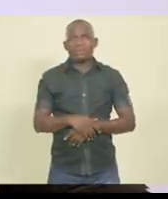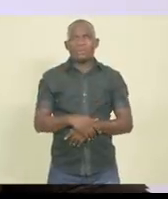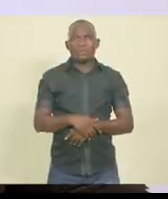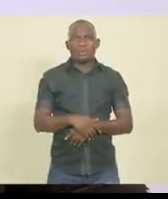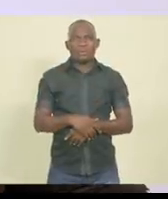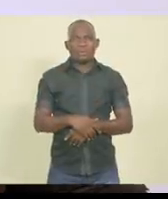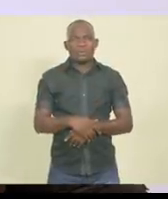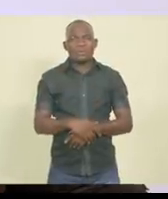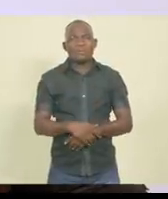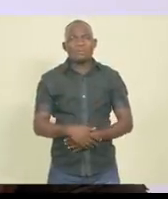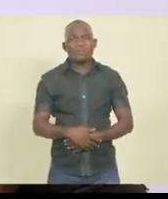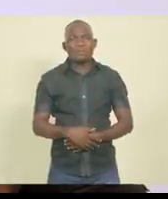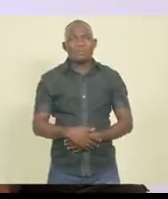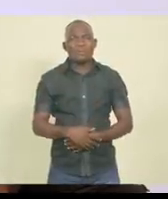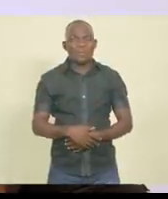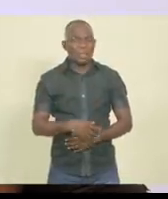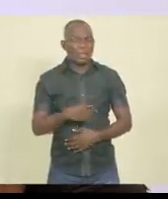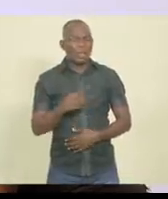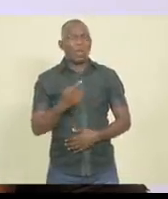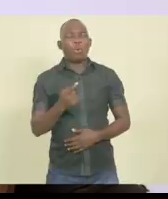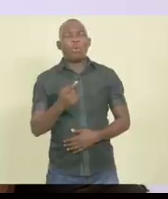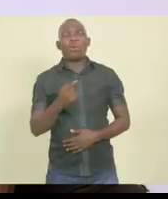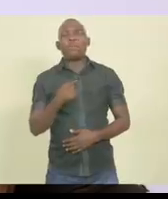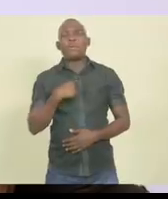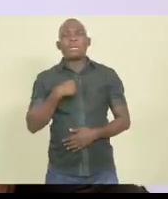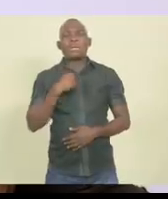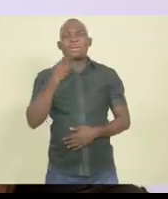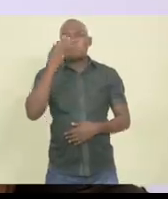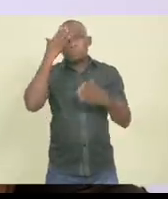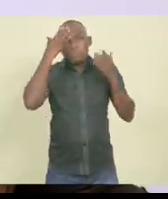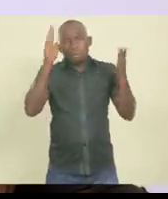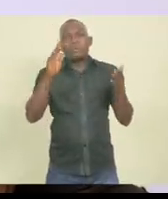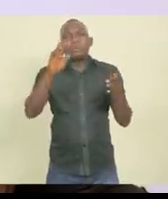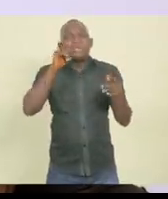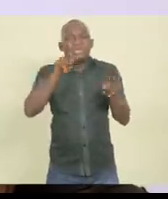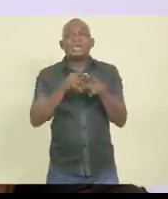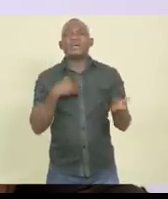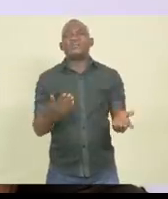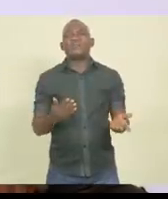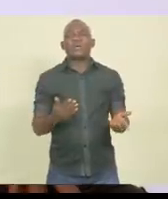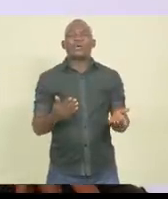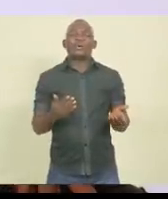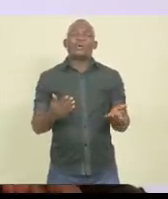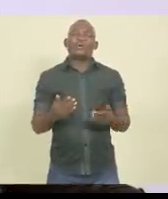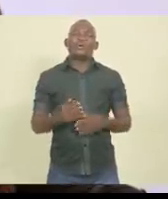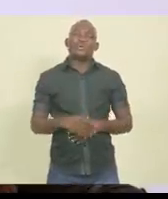Sorry, boo. I just realized I know next to nothing about you. I know nothing about you either.